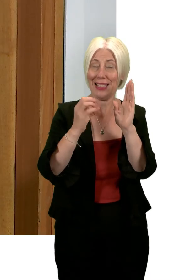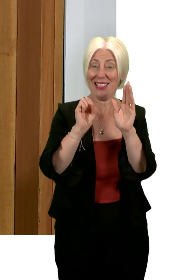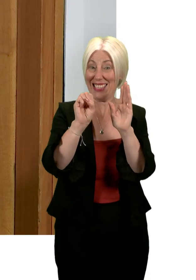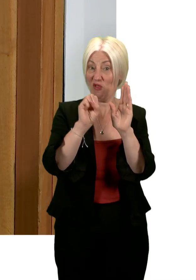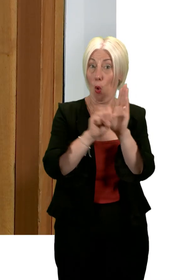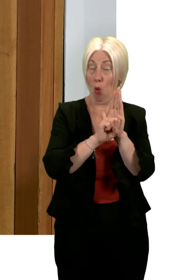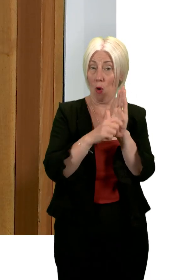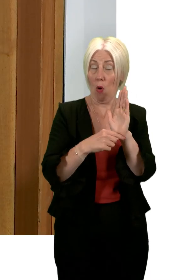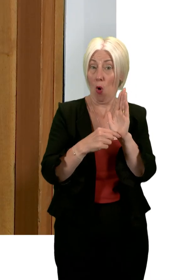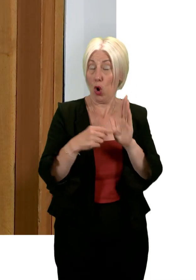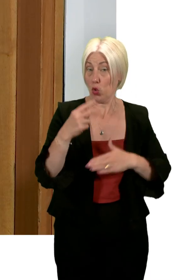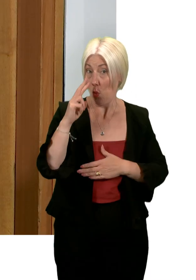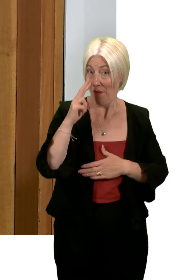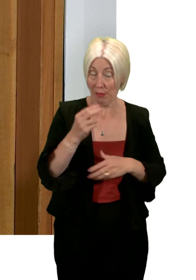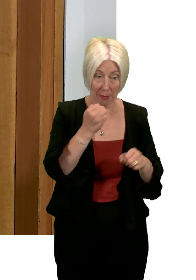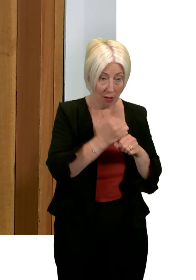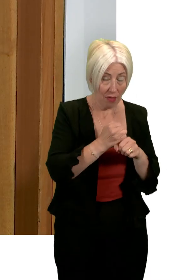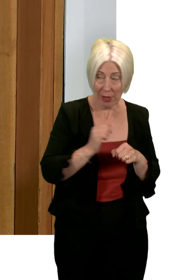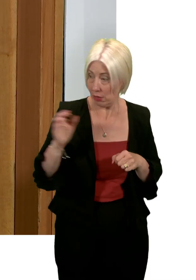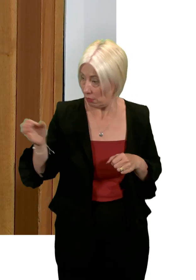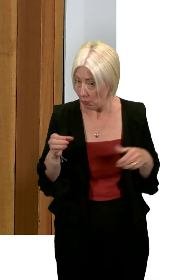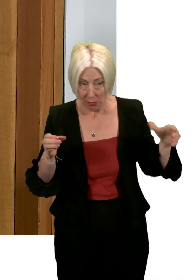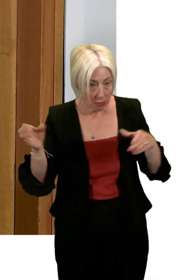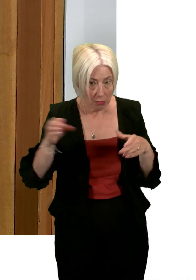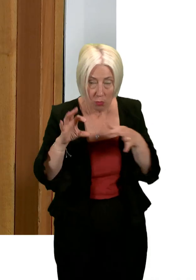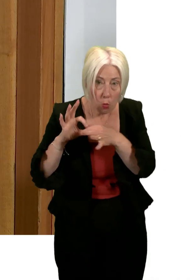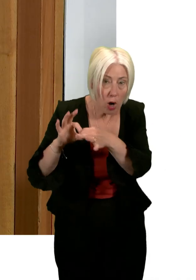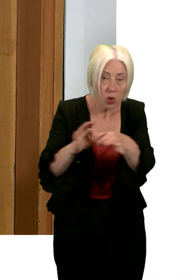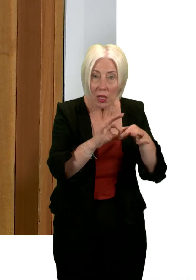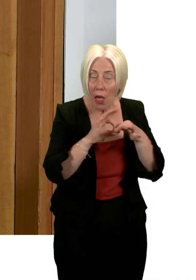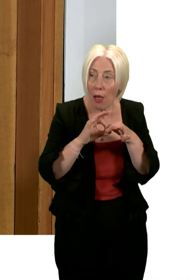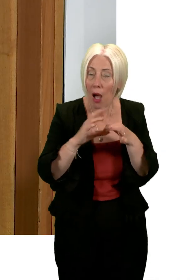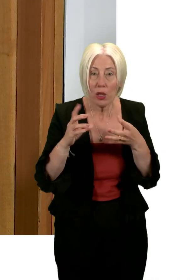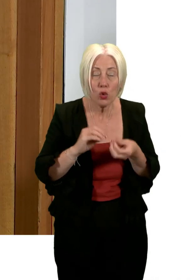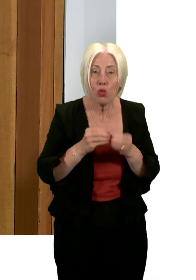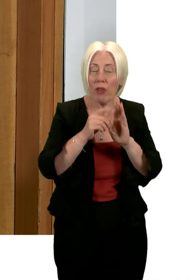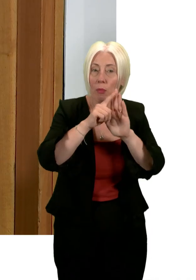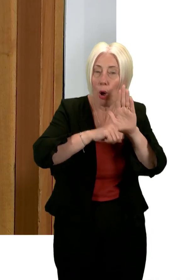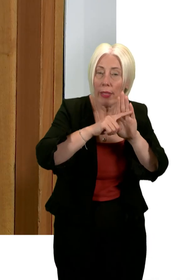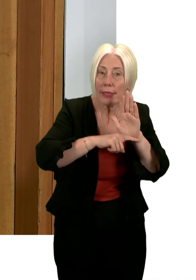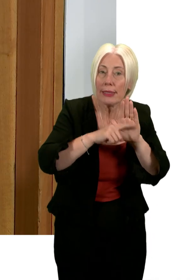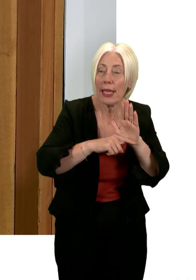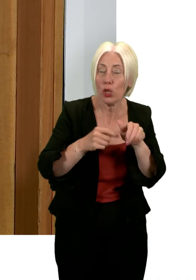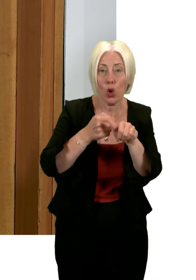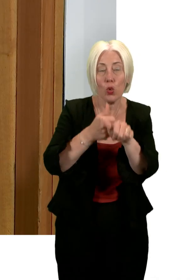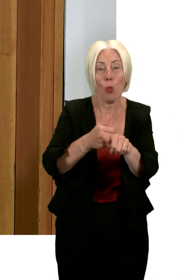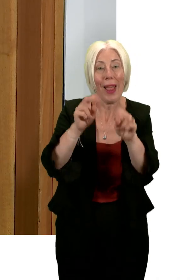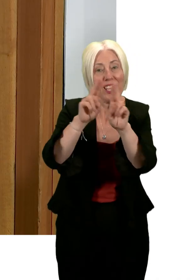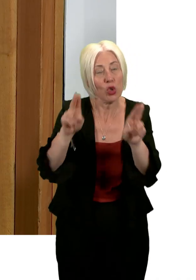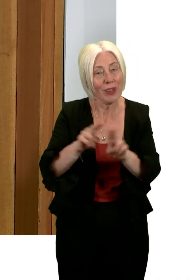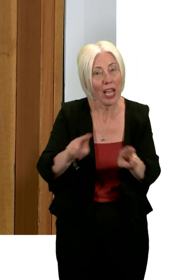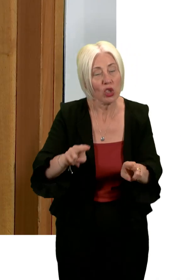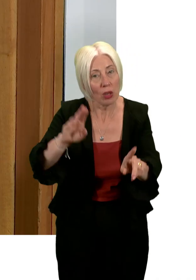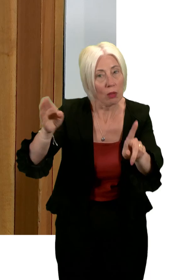governments coming together and enacting policies that do support international goals.